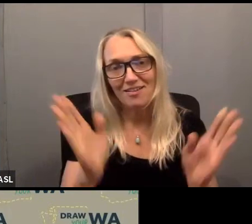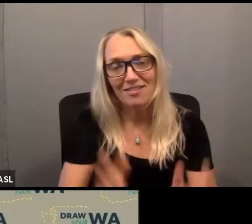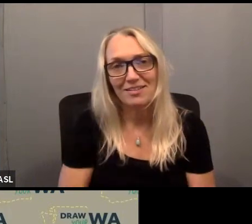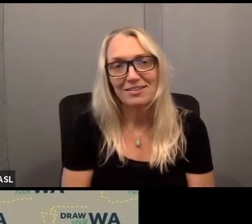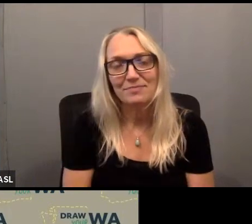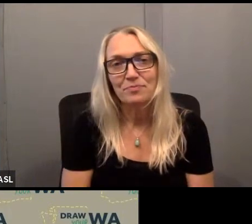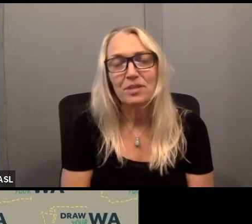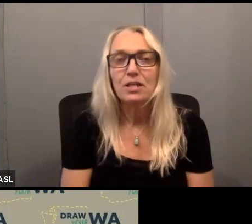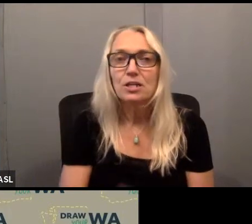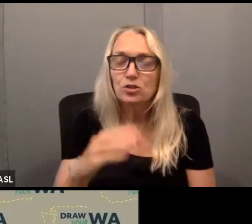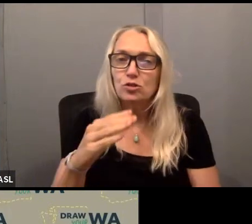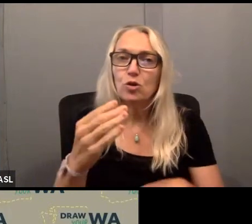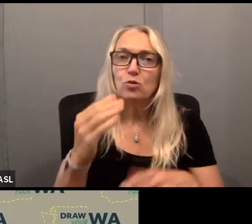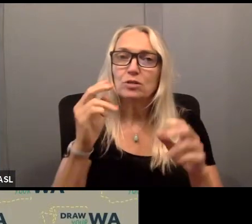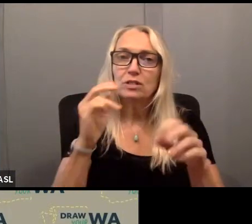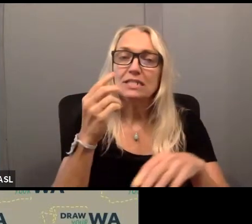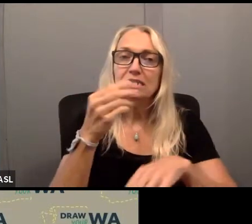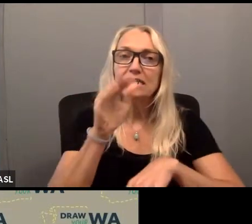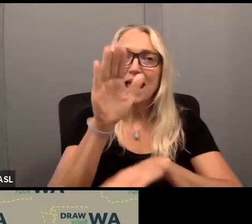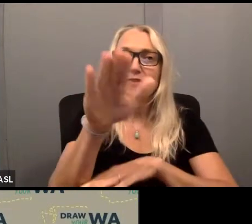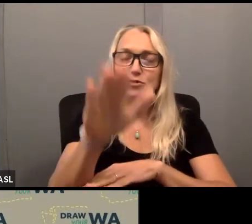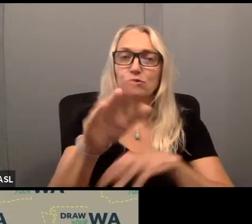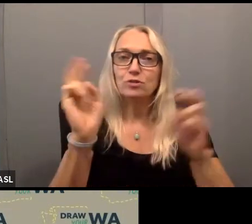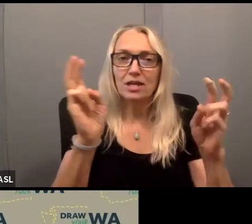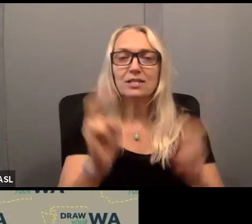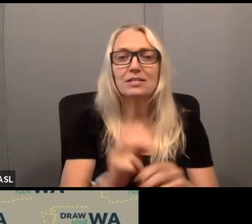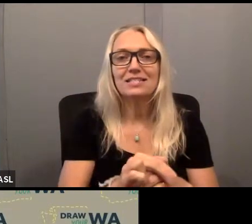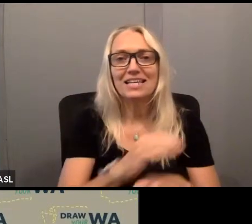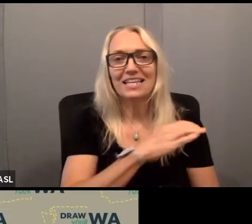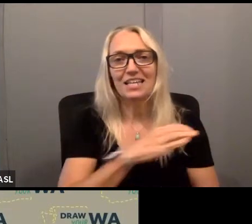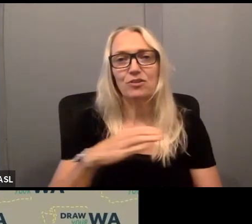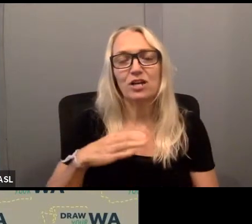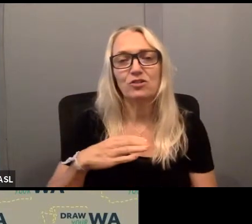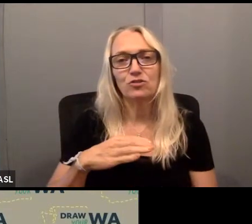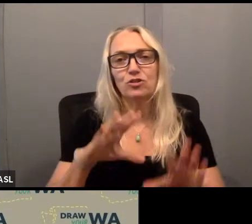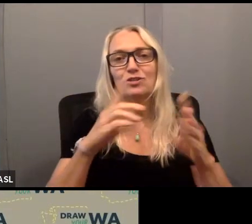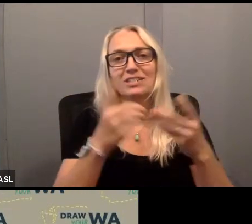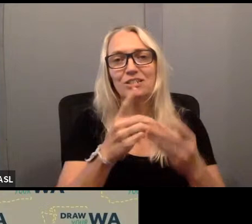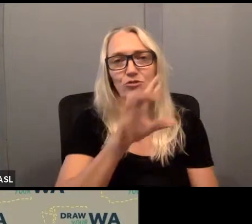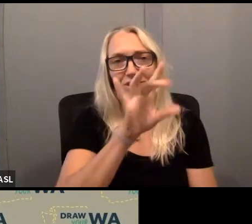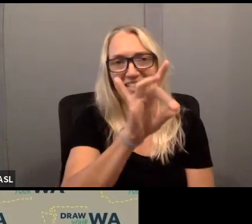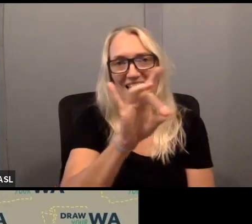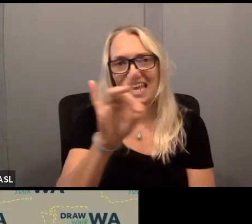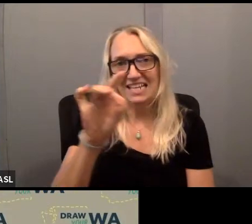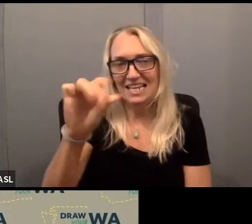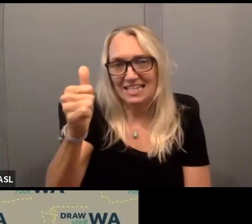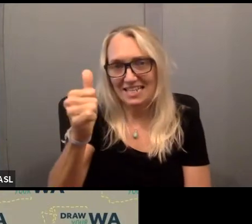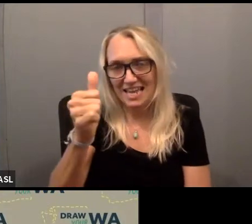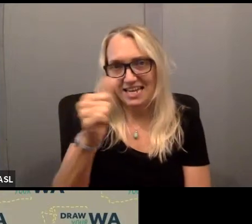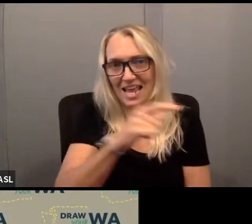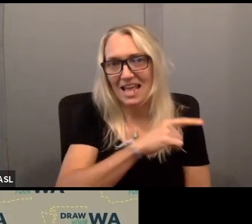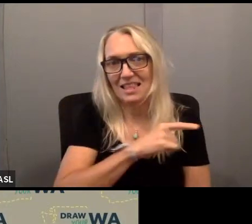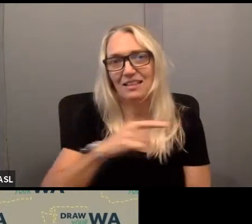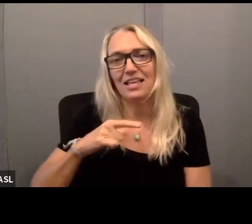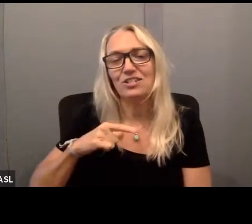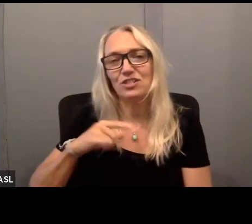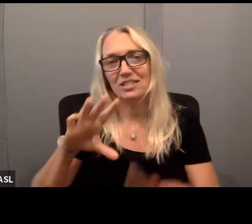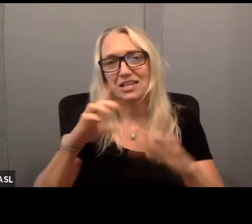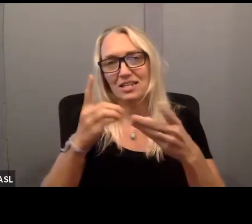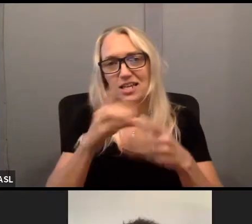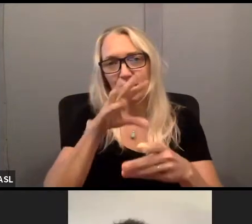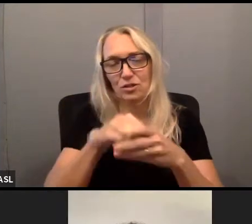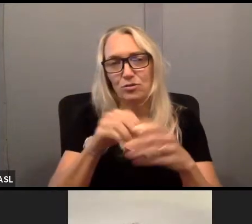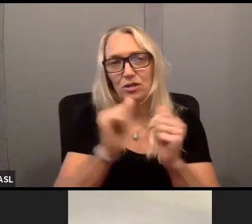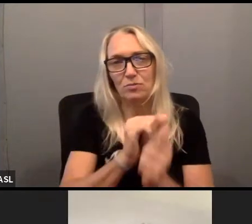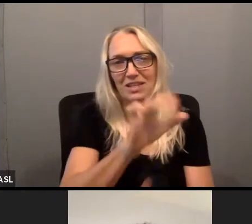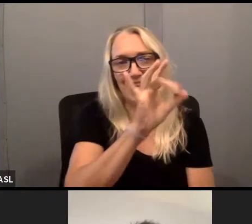The topic of discussion this afternoon is Congressional Districts 8 and 10, and the legislative districts included within the 8th and the